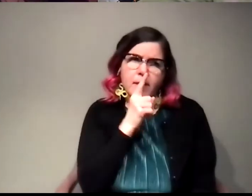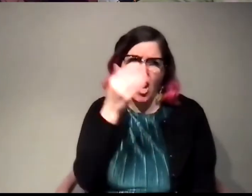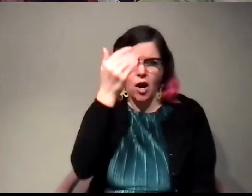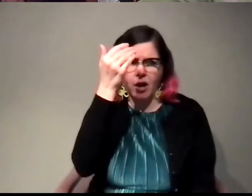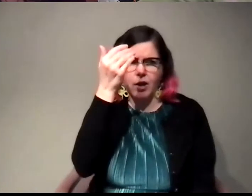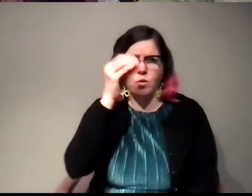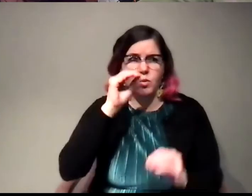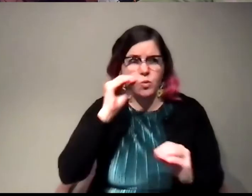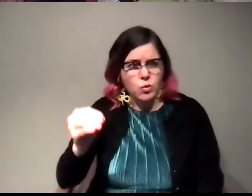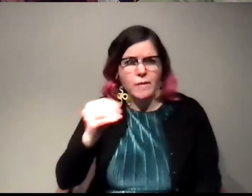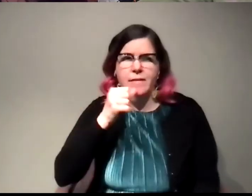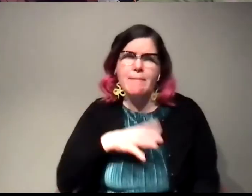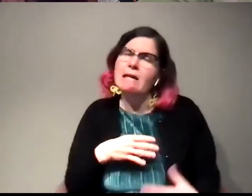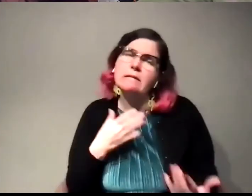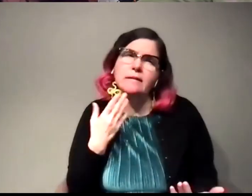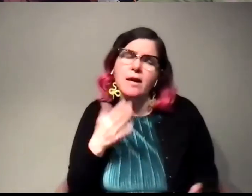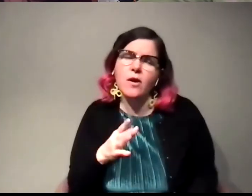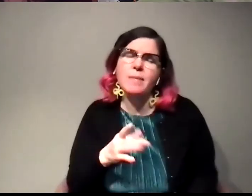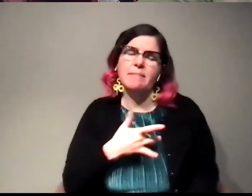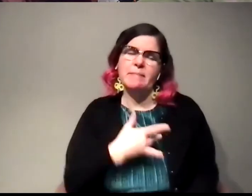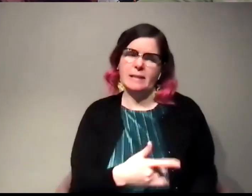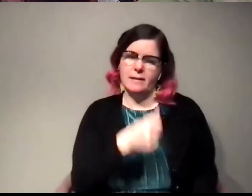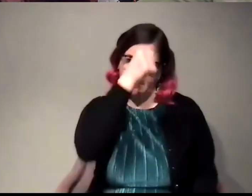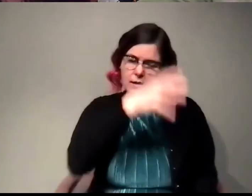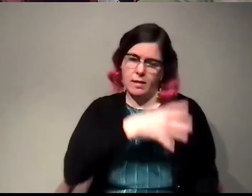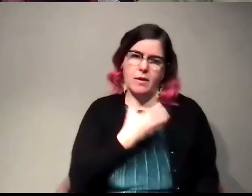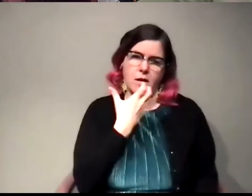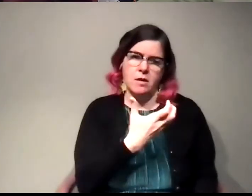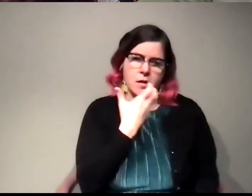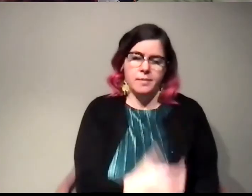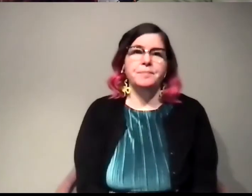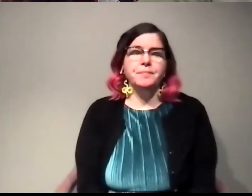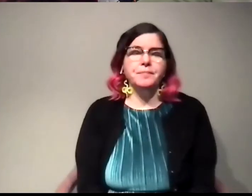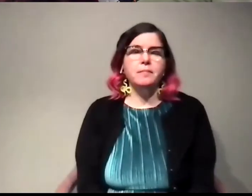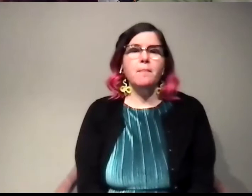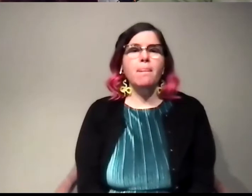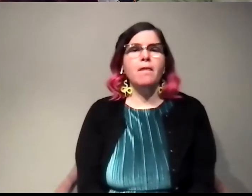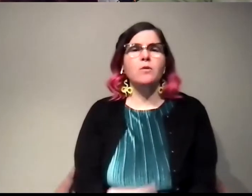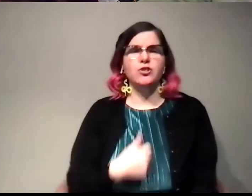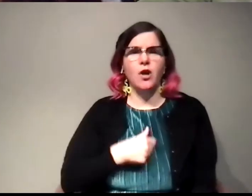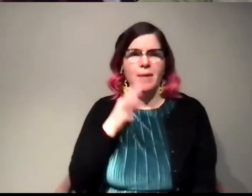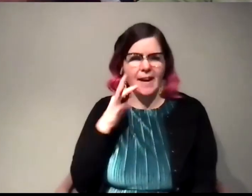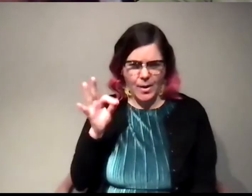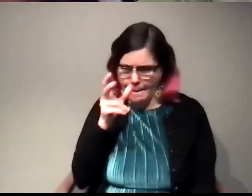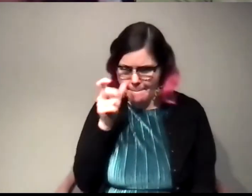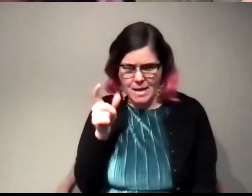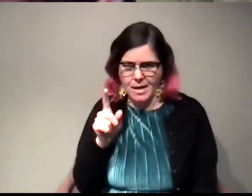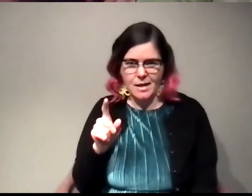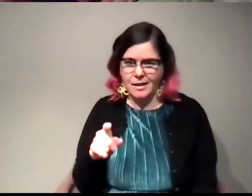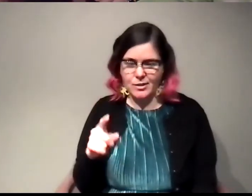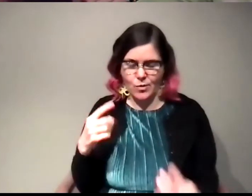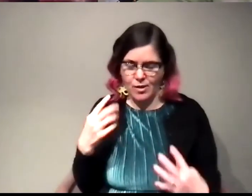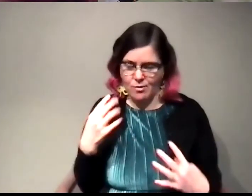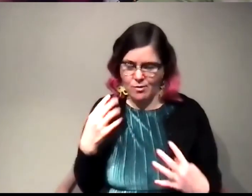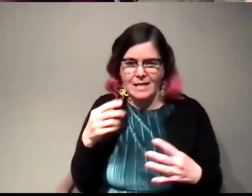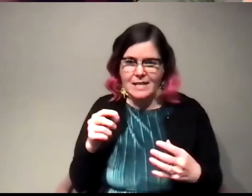if there are no female frogs that call, but yeah, it's typically male frogs that call. Very cool. Sorry, my cat has found a bug and she's losing her mind behind me here.